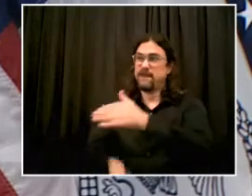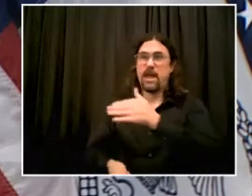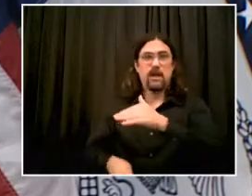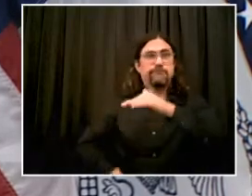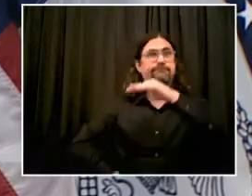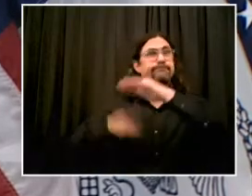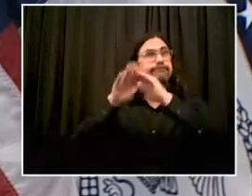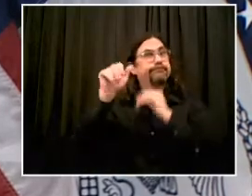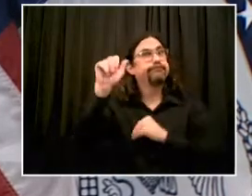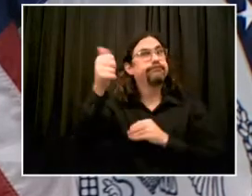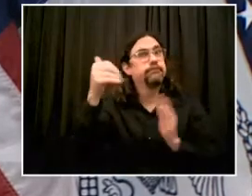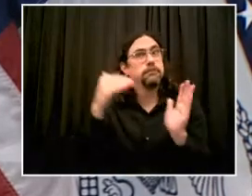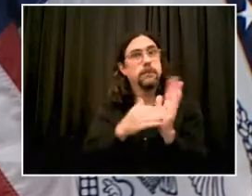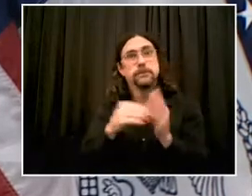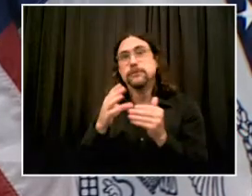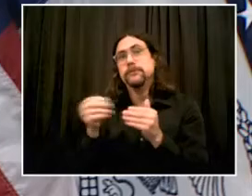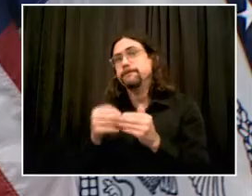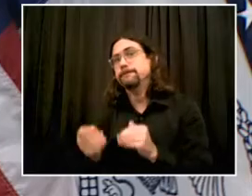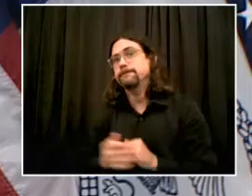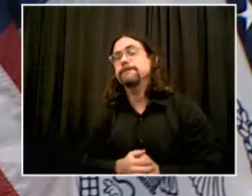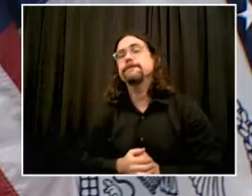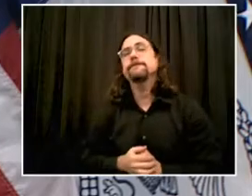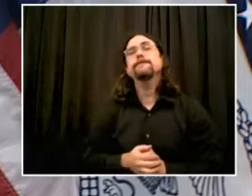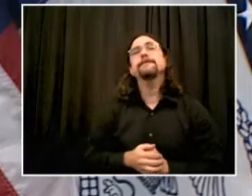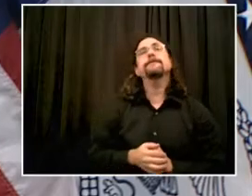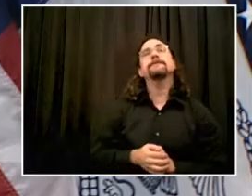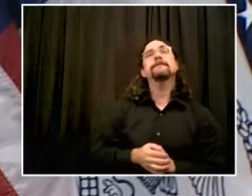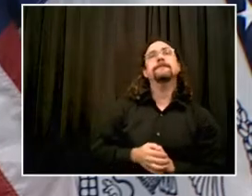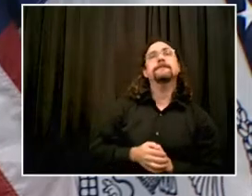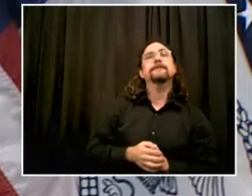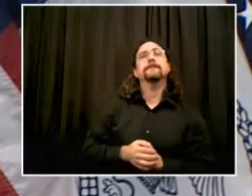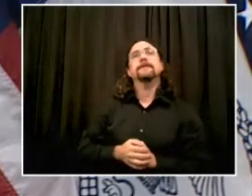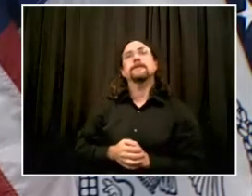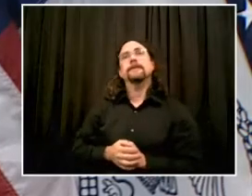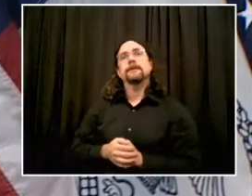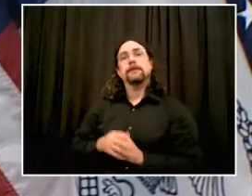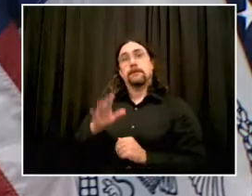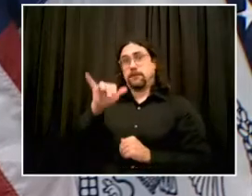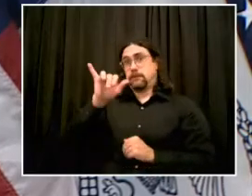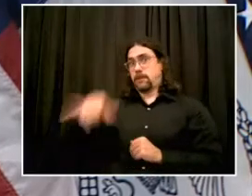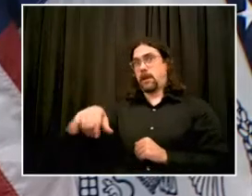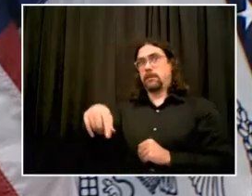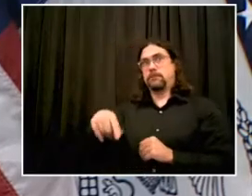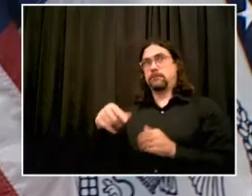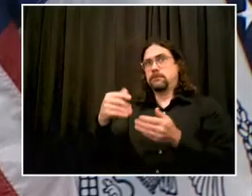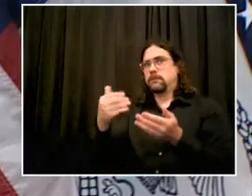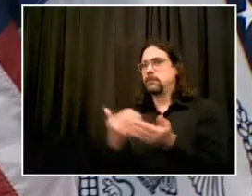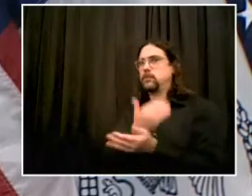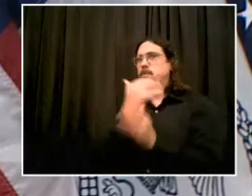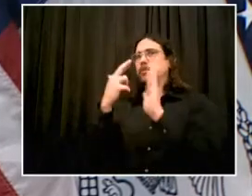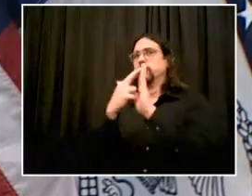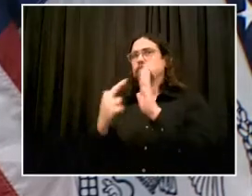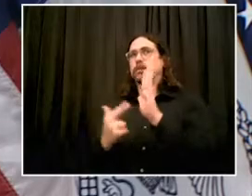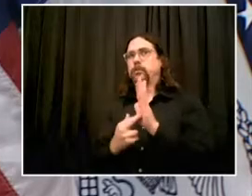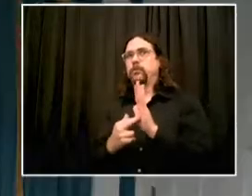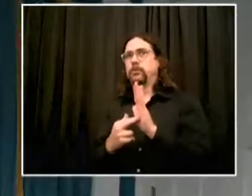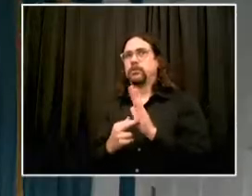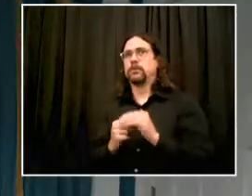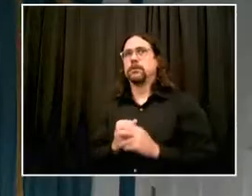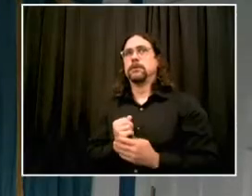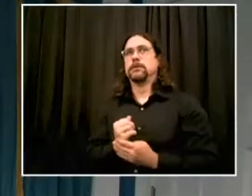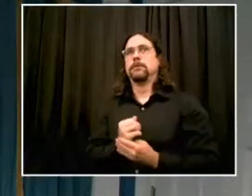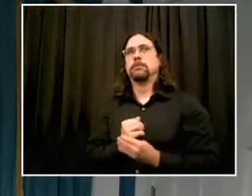outstanding job protecting New Yorkers, and to him and all of his team at the Sheriff's Office, extraordinary work, Sheriff Joe